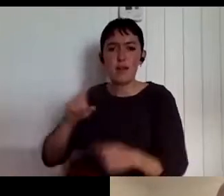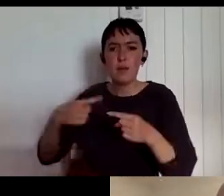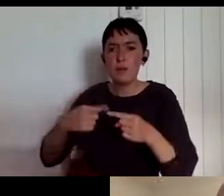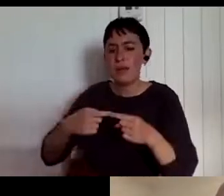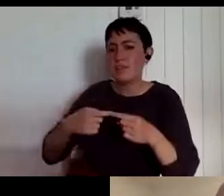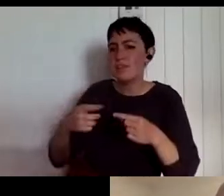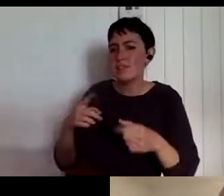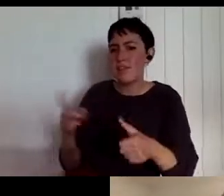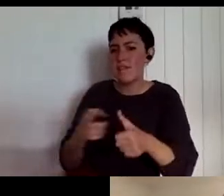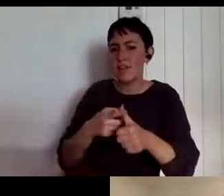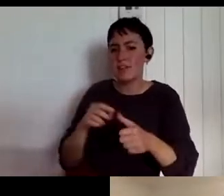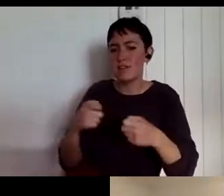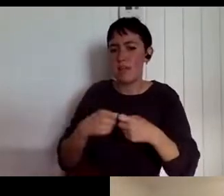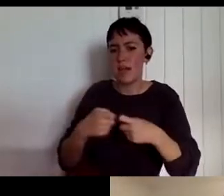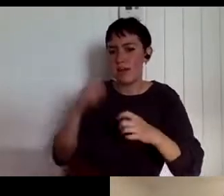now?